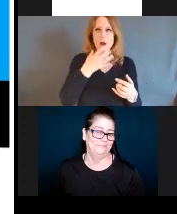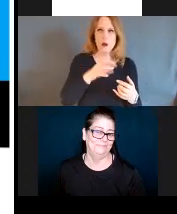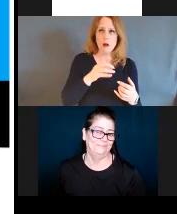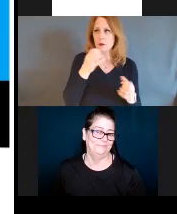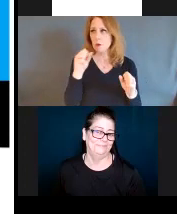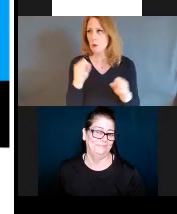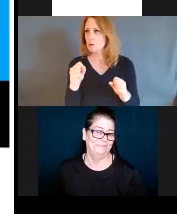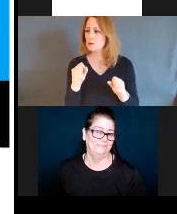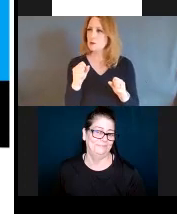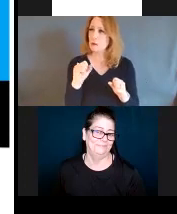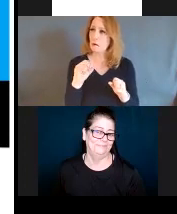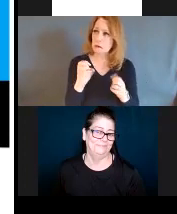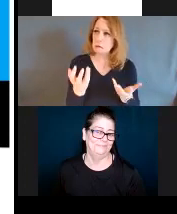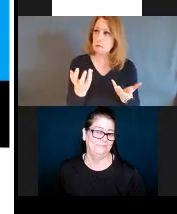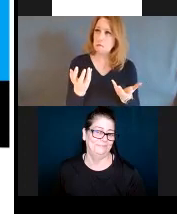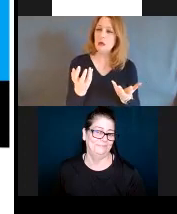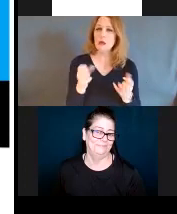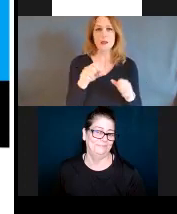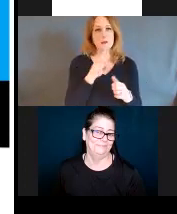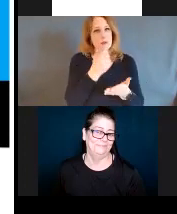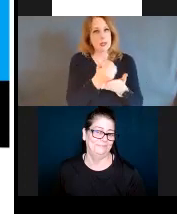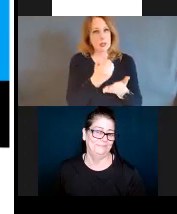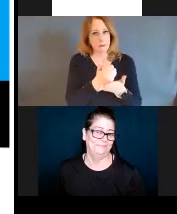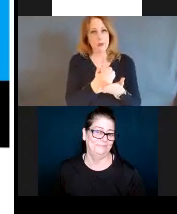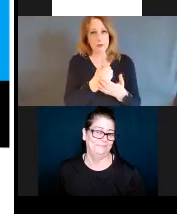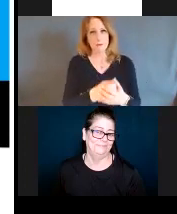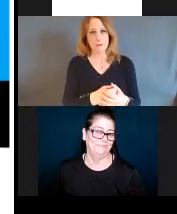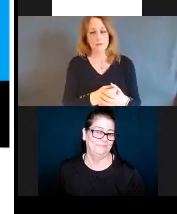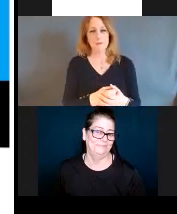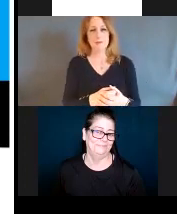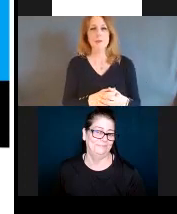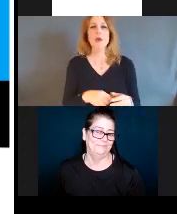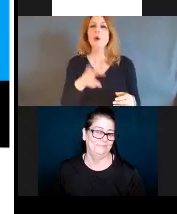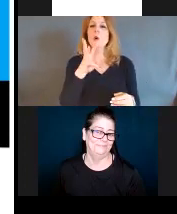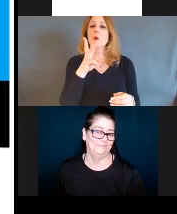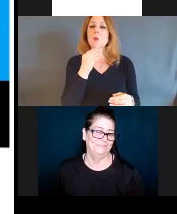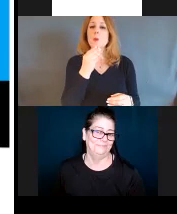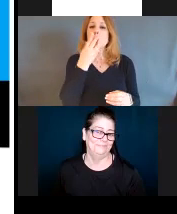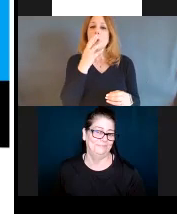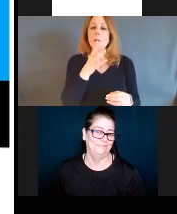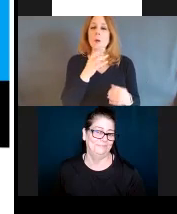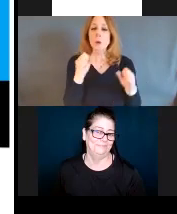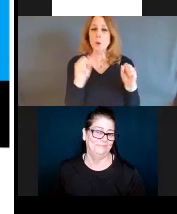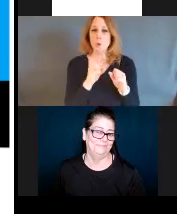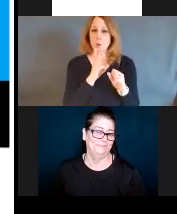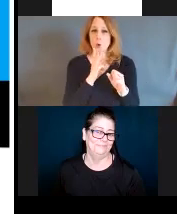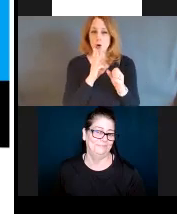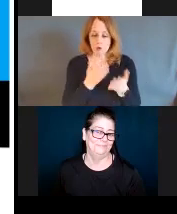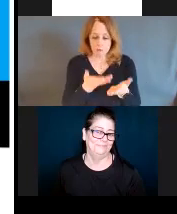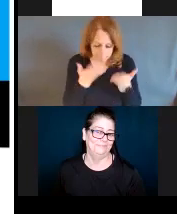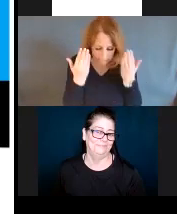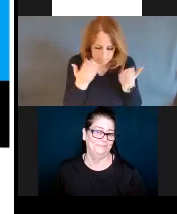ice? This can be really helpful. Running warm or cold water over their hands or face, or